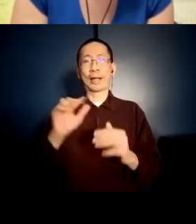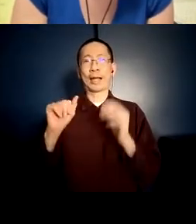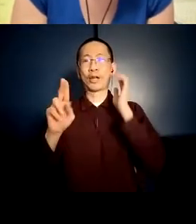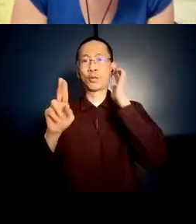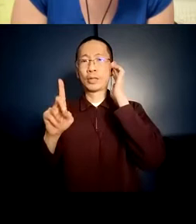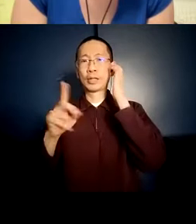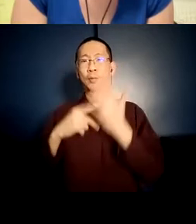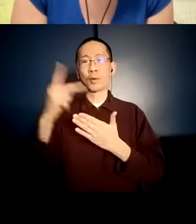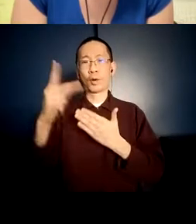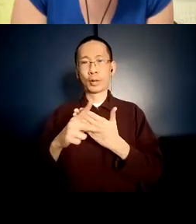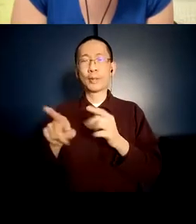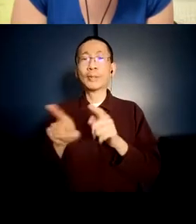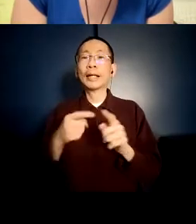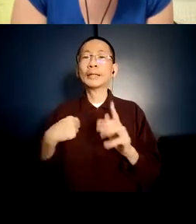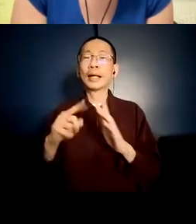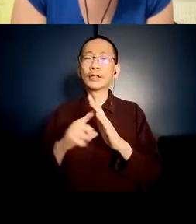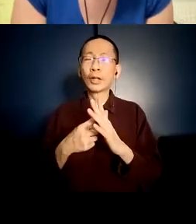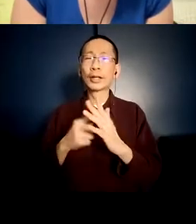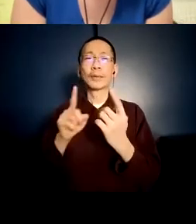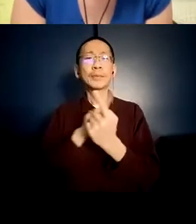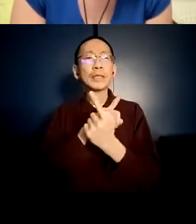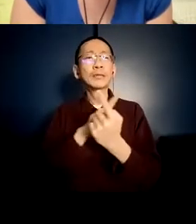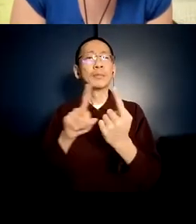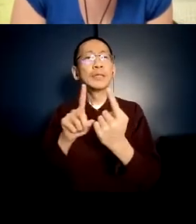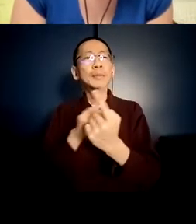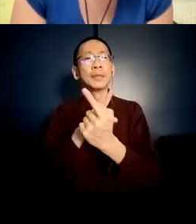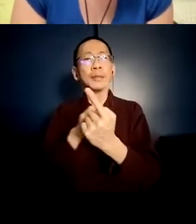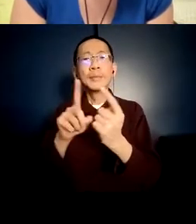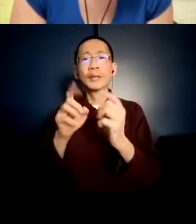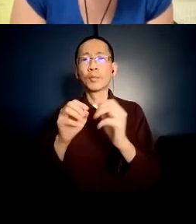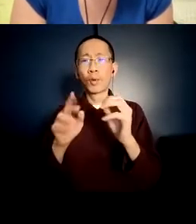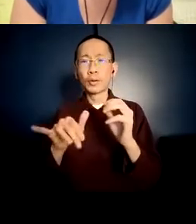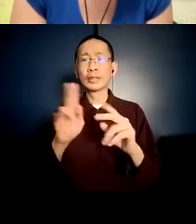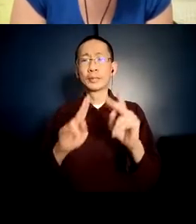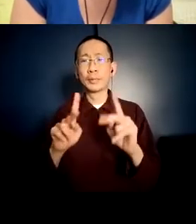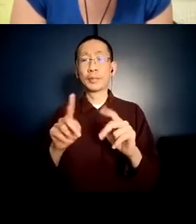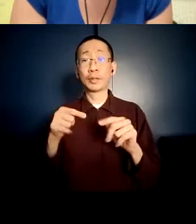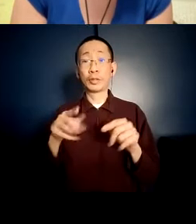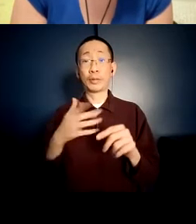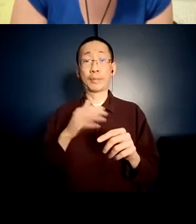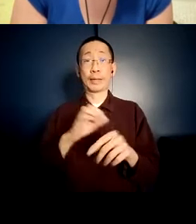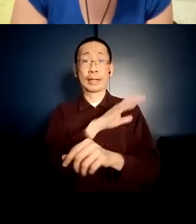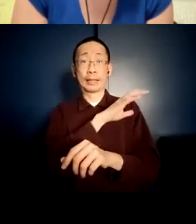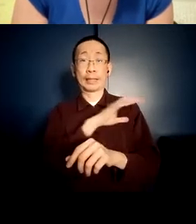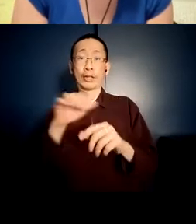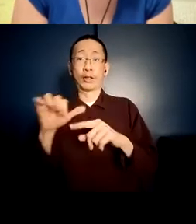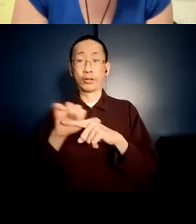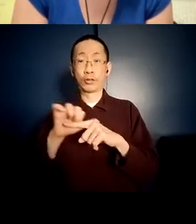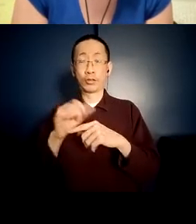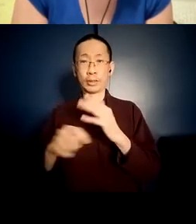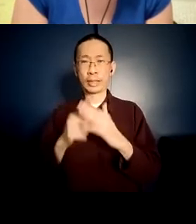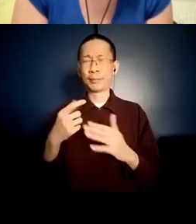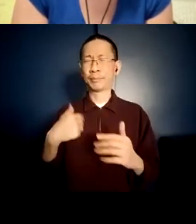program. And as I started meeting more and more of these folks during my clinicals, I started